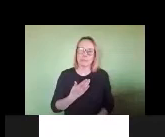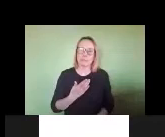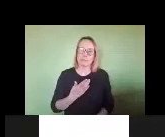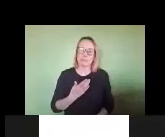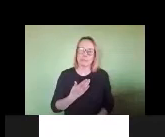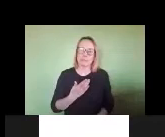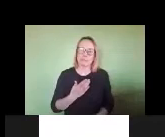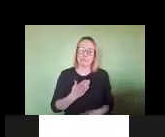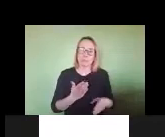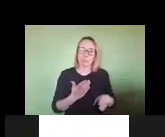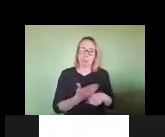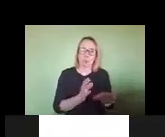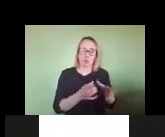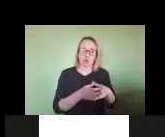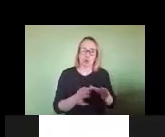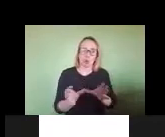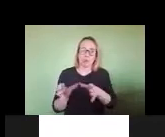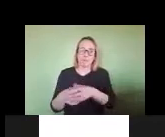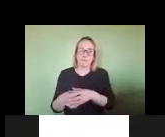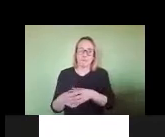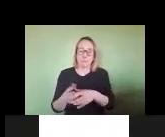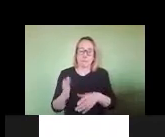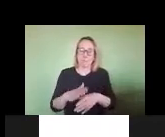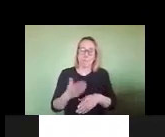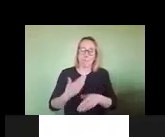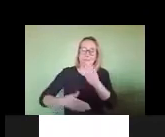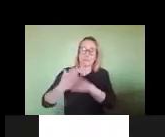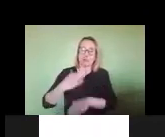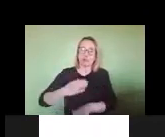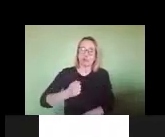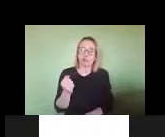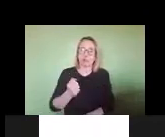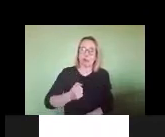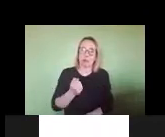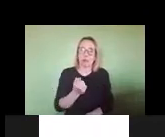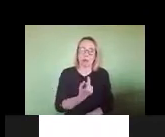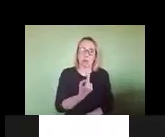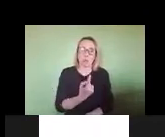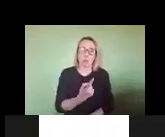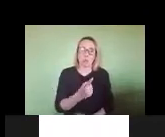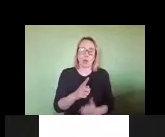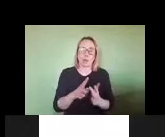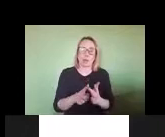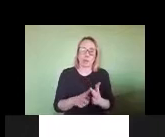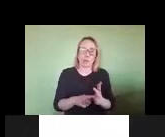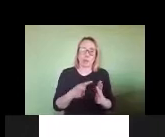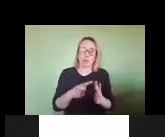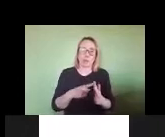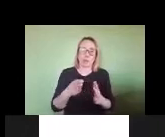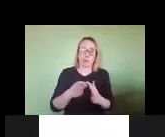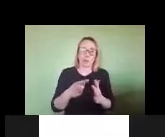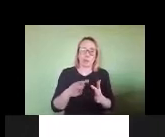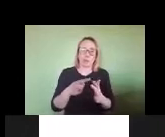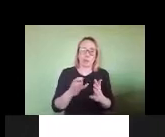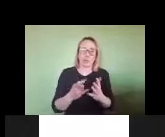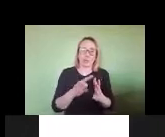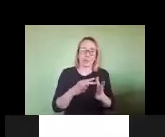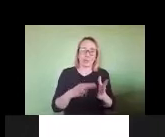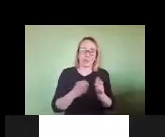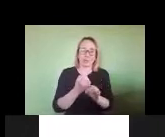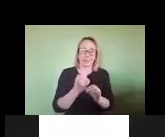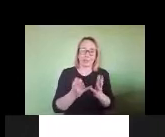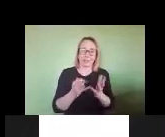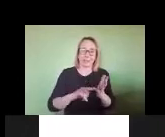workshops facilitated from Historic Scotland. One was Jackie Sangster, who gave us a historical photo tour